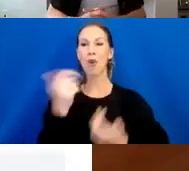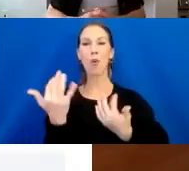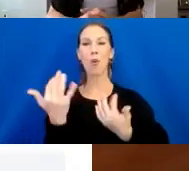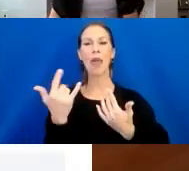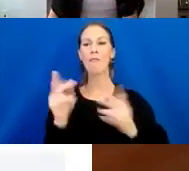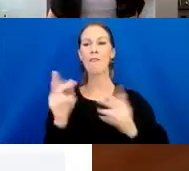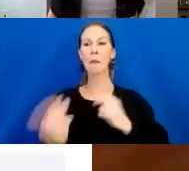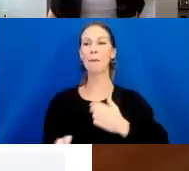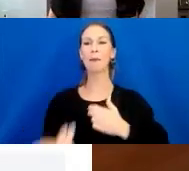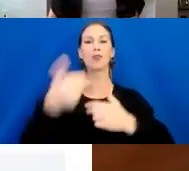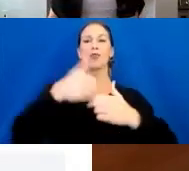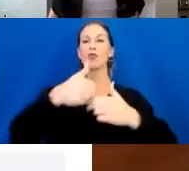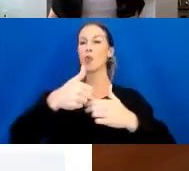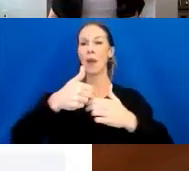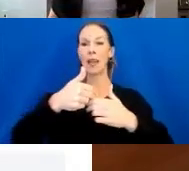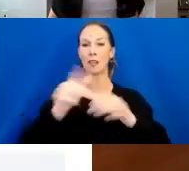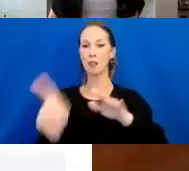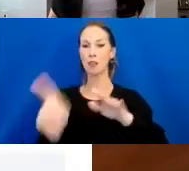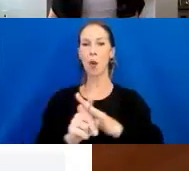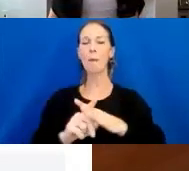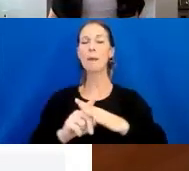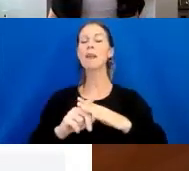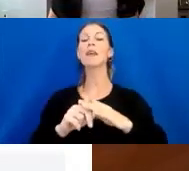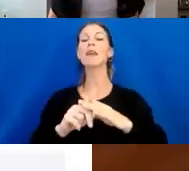time and complete at your end time.